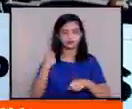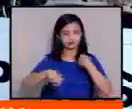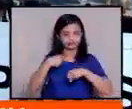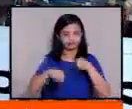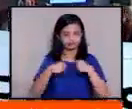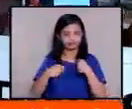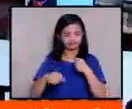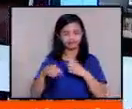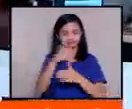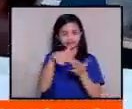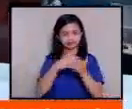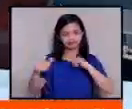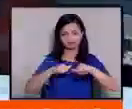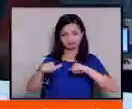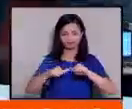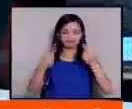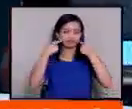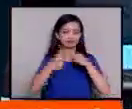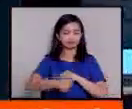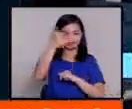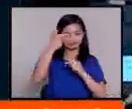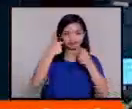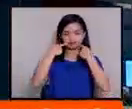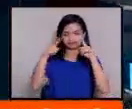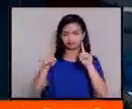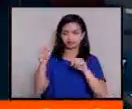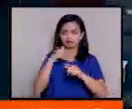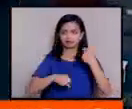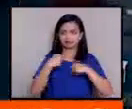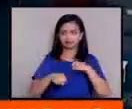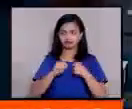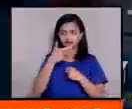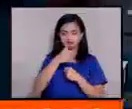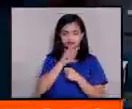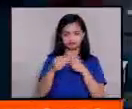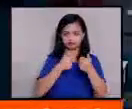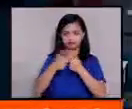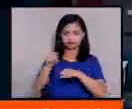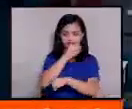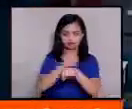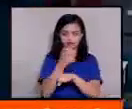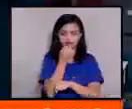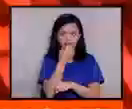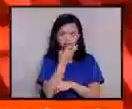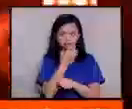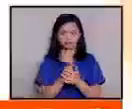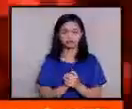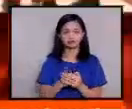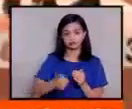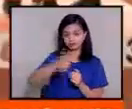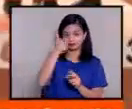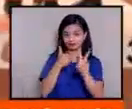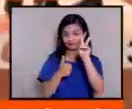Sa Sports Center sa Aksyon, wagi ang ilang national athletes sa athletics at gymnastics competition sa Singapore at Hong Kong.